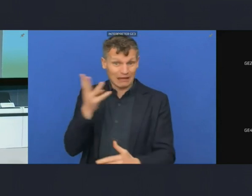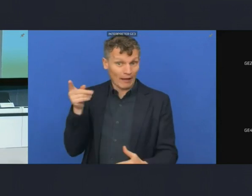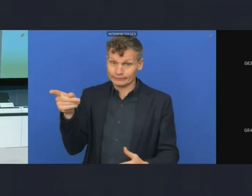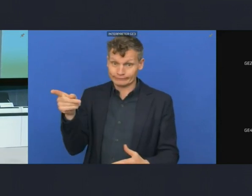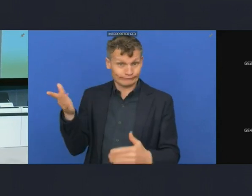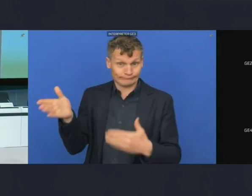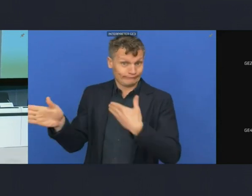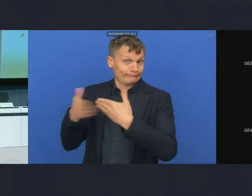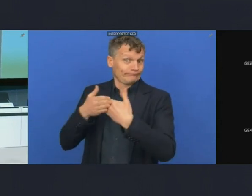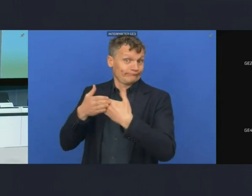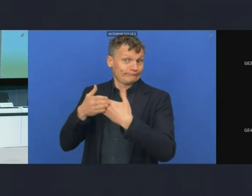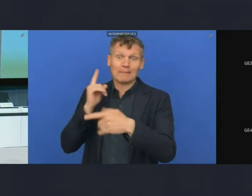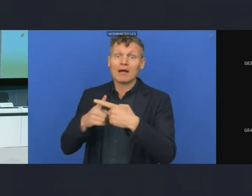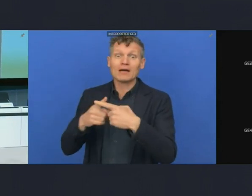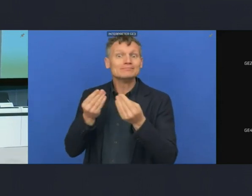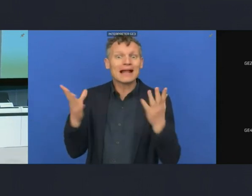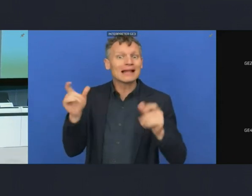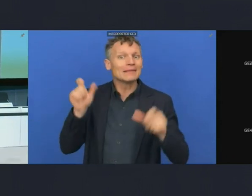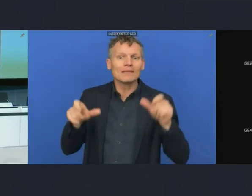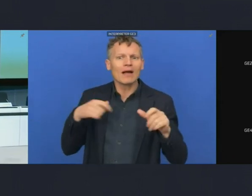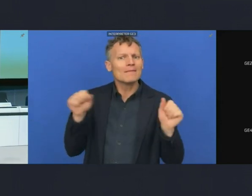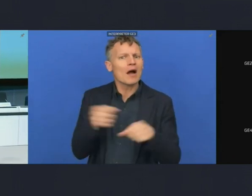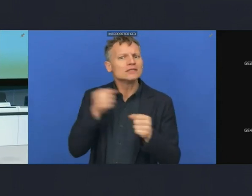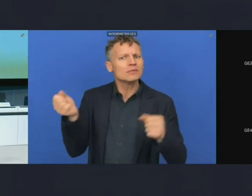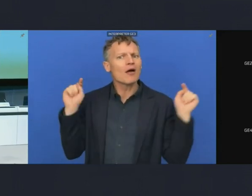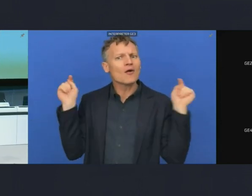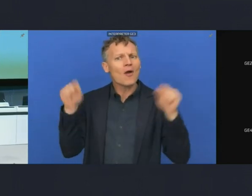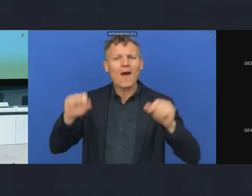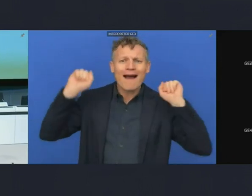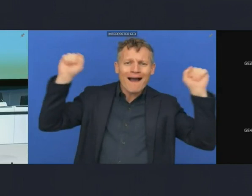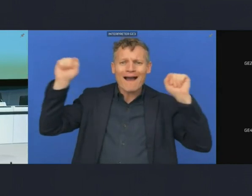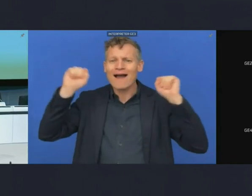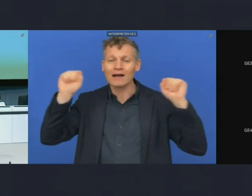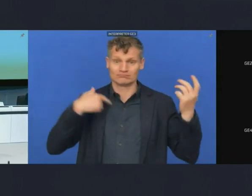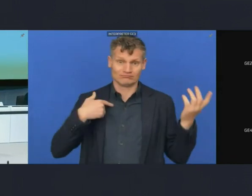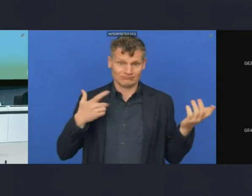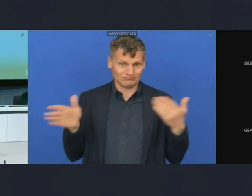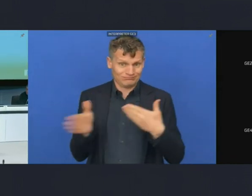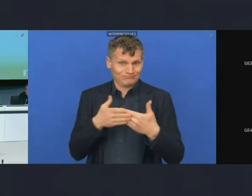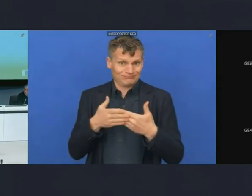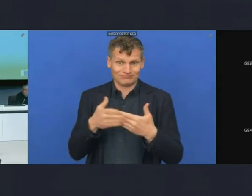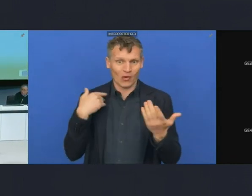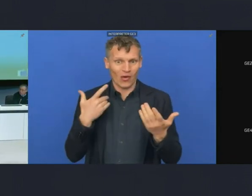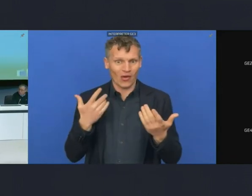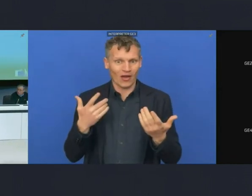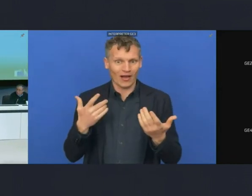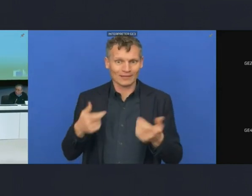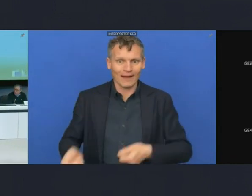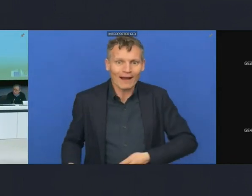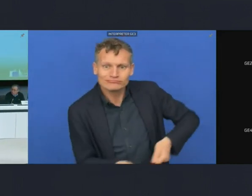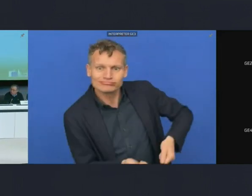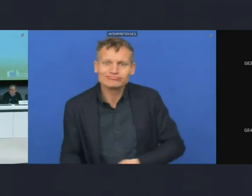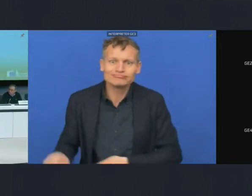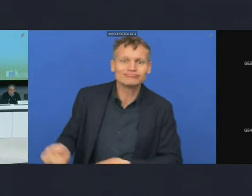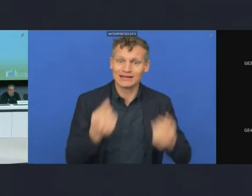due to restrictions. And in Finland, our ministry has therefore also directed extra funding for sport clubs